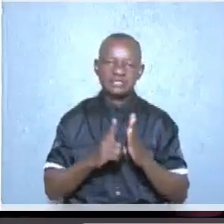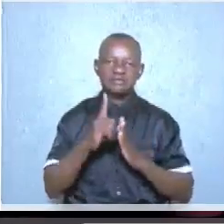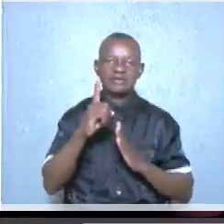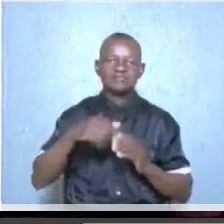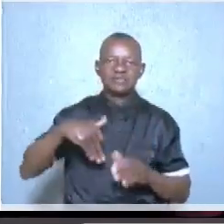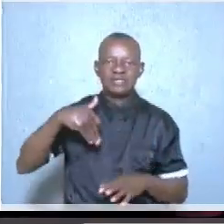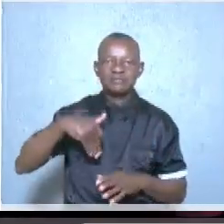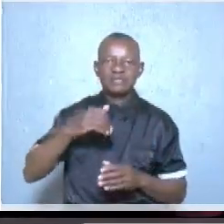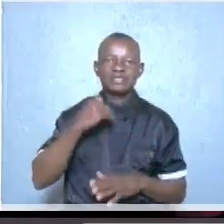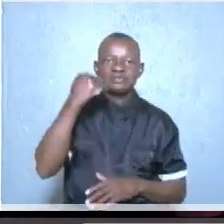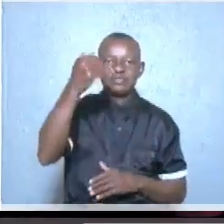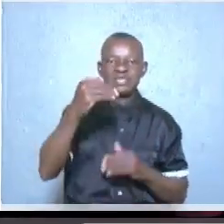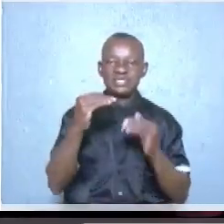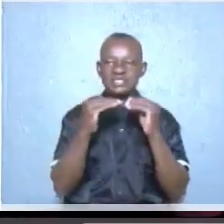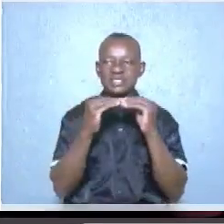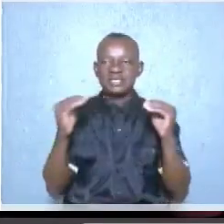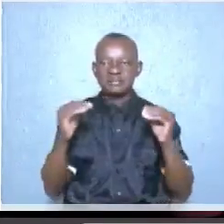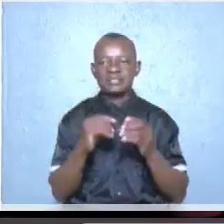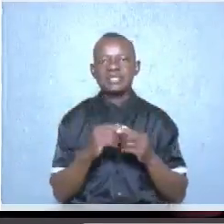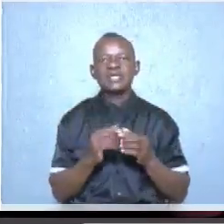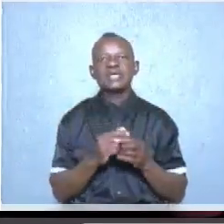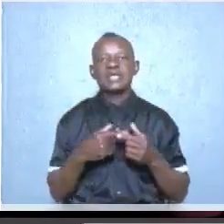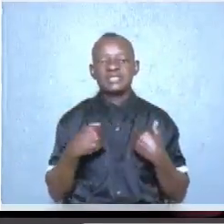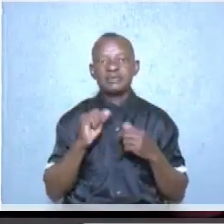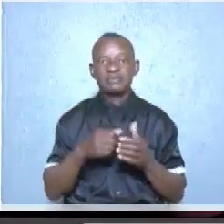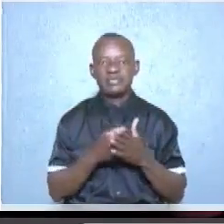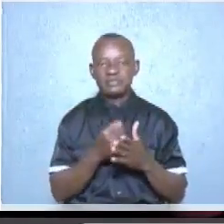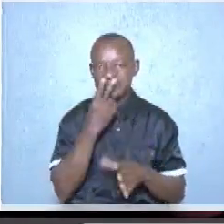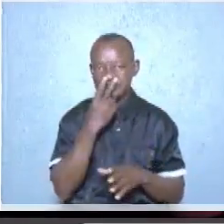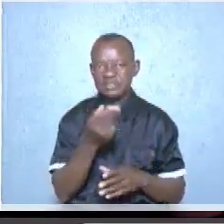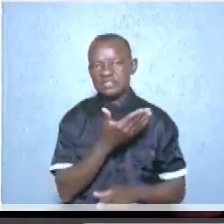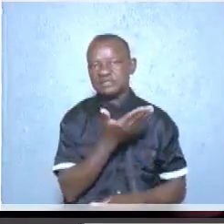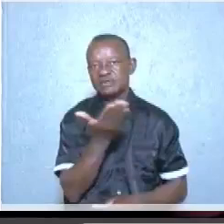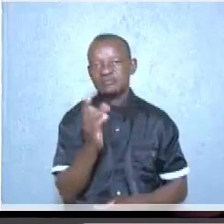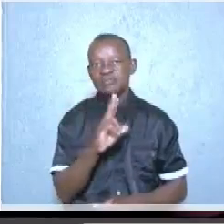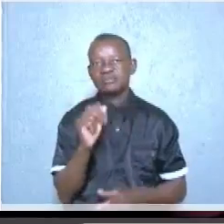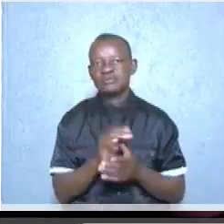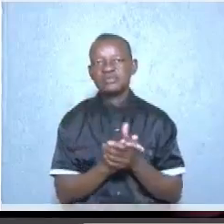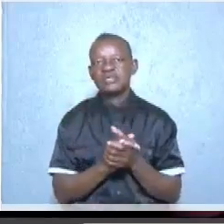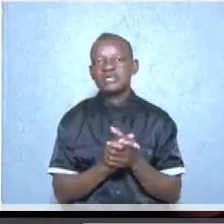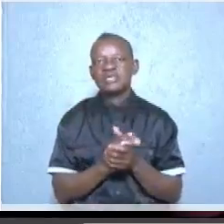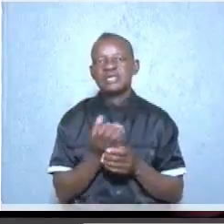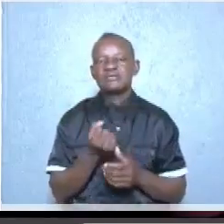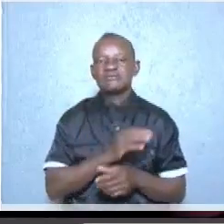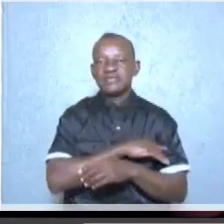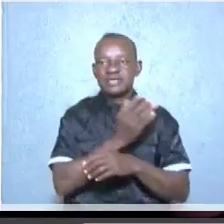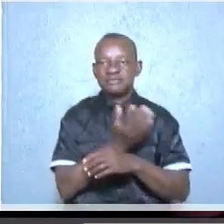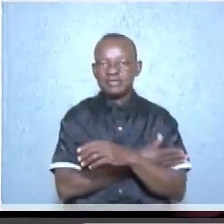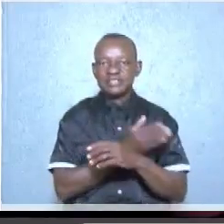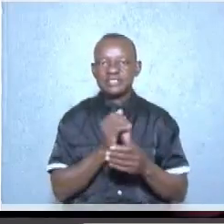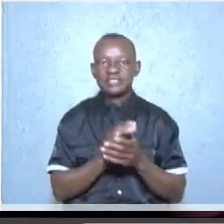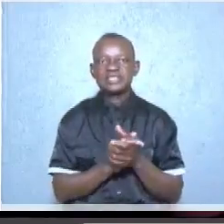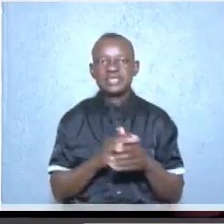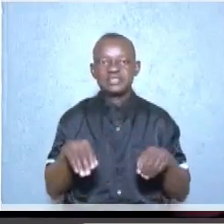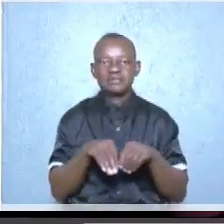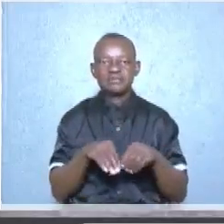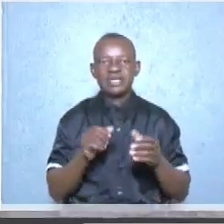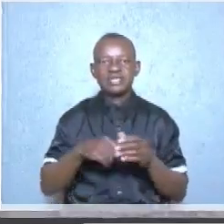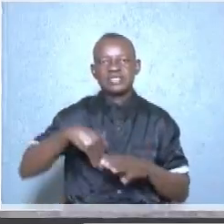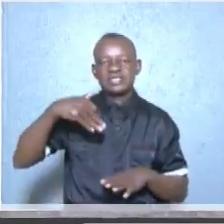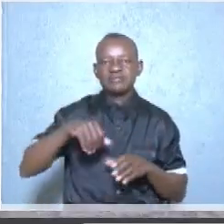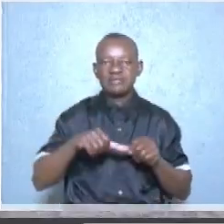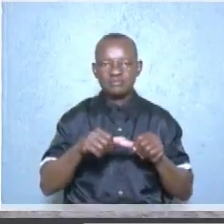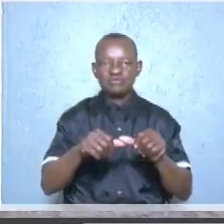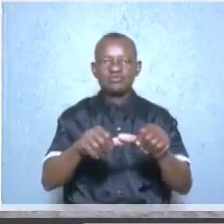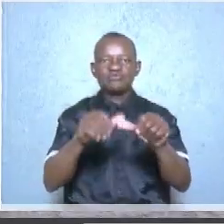and we make sure that we celebrate his legacy going forward. But of course, we know that it's also been very strong in